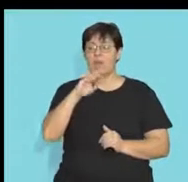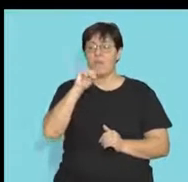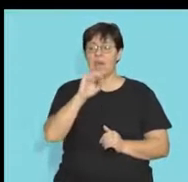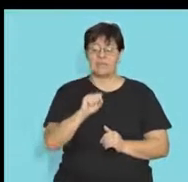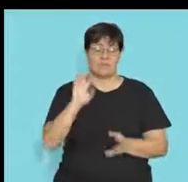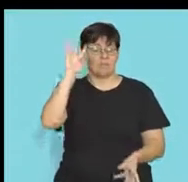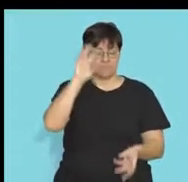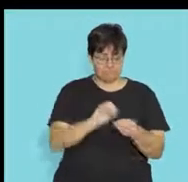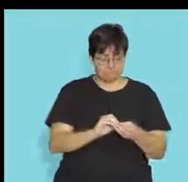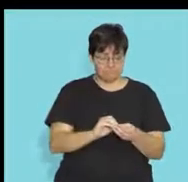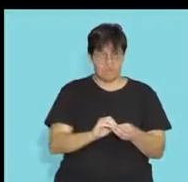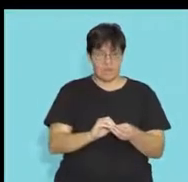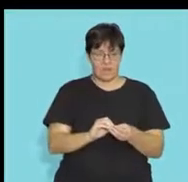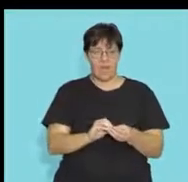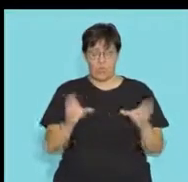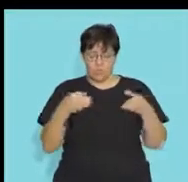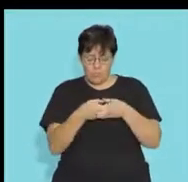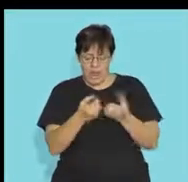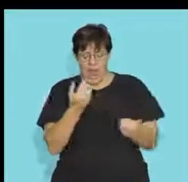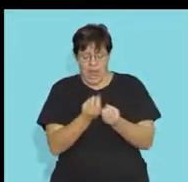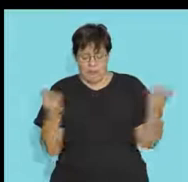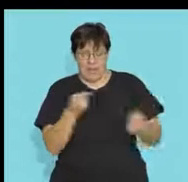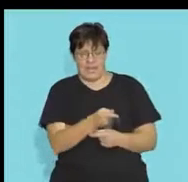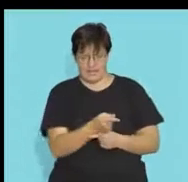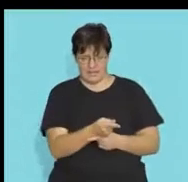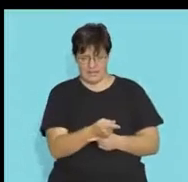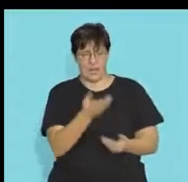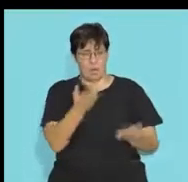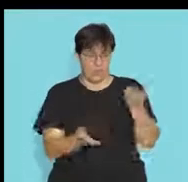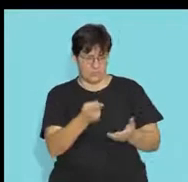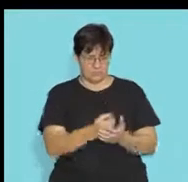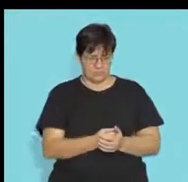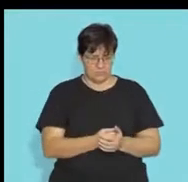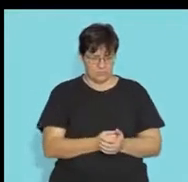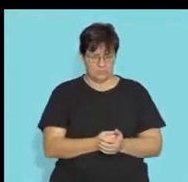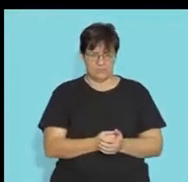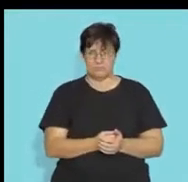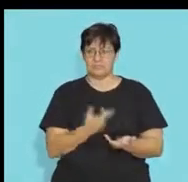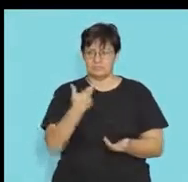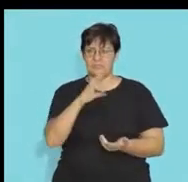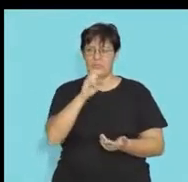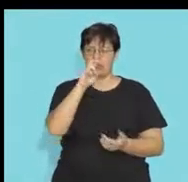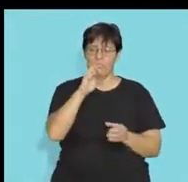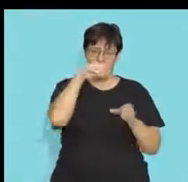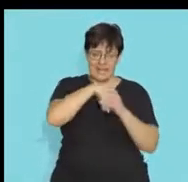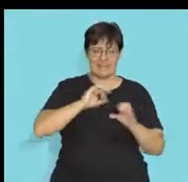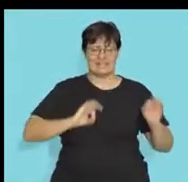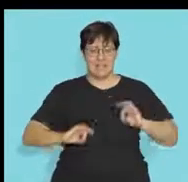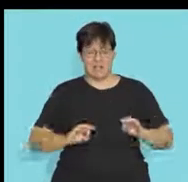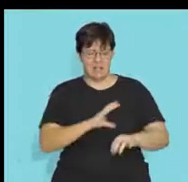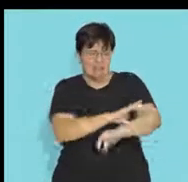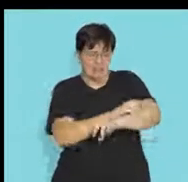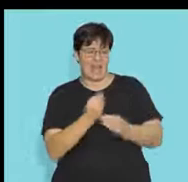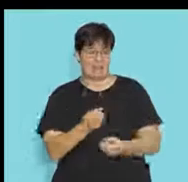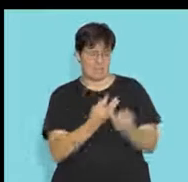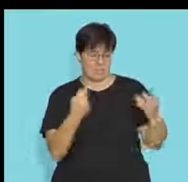Biomass is the total mass of a group of organisms, and this consists of the carbon compounds contained in the cells and the